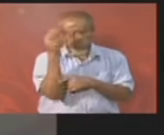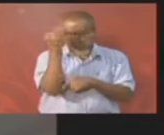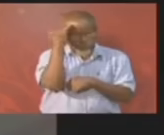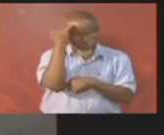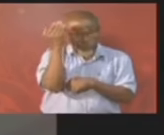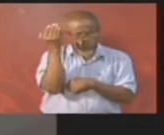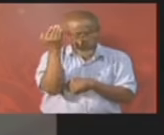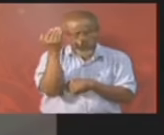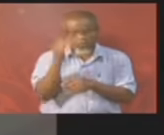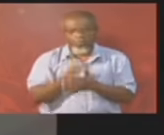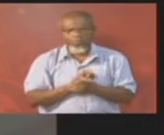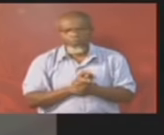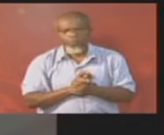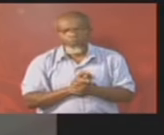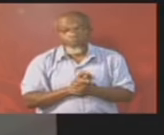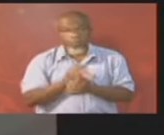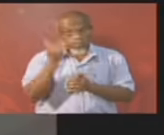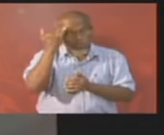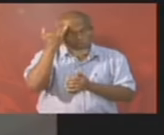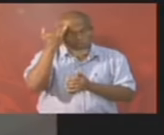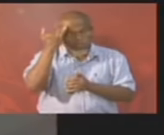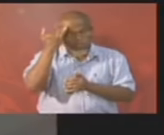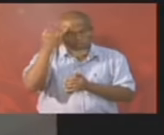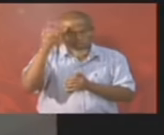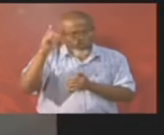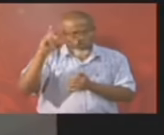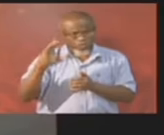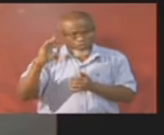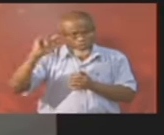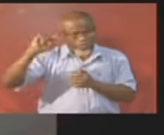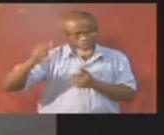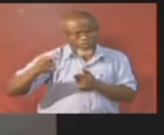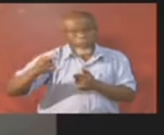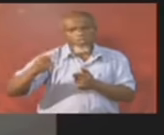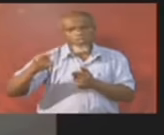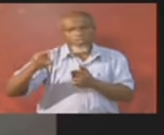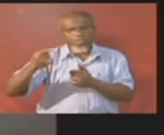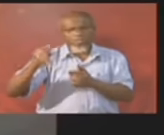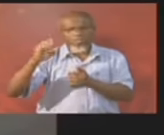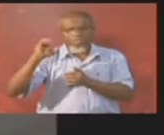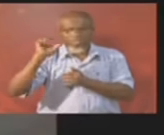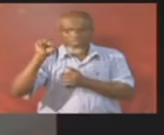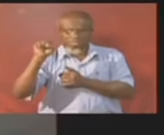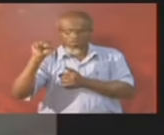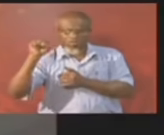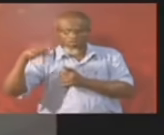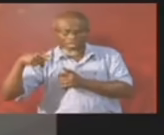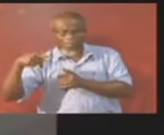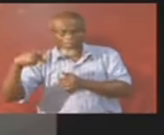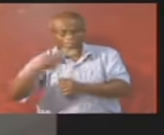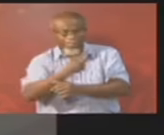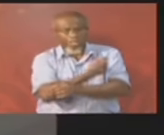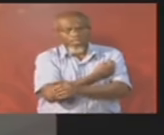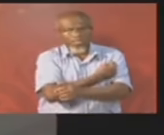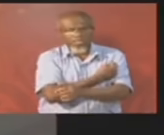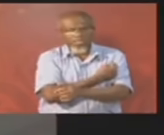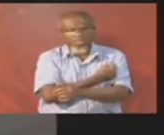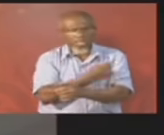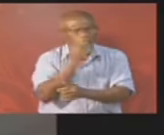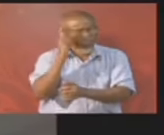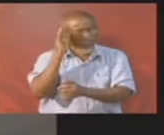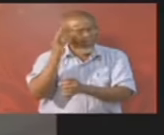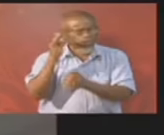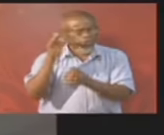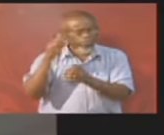100,000 Sinopharm vaccines, but I was just wondering an estimated timing as to when we're going to be purchasing more